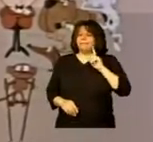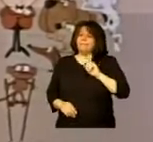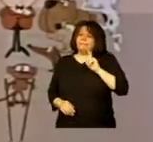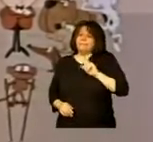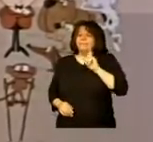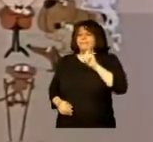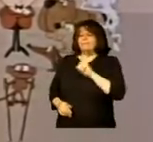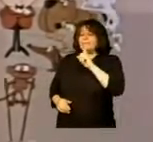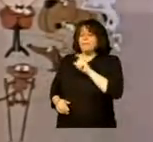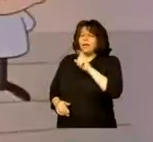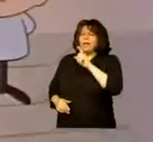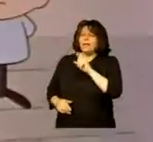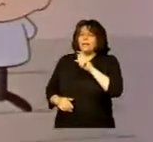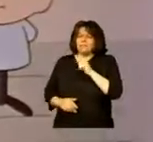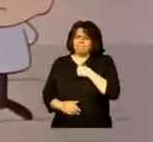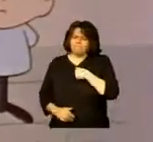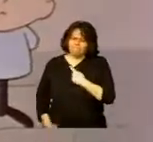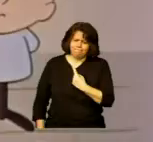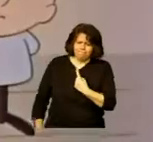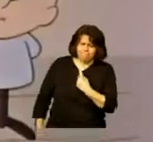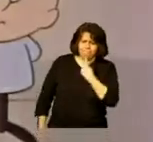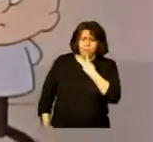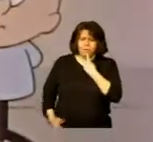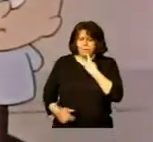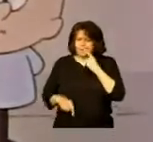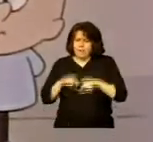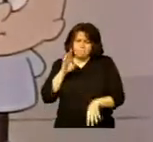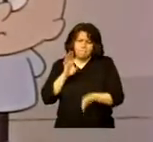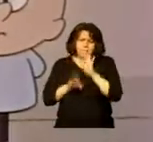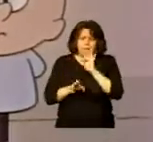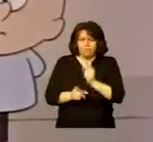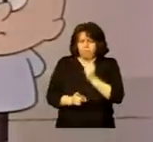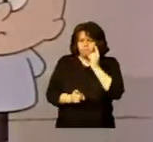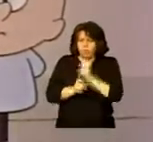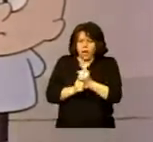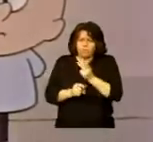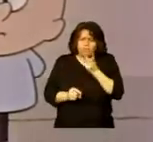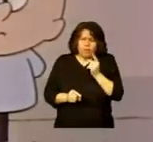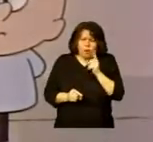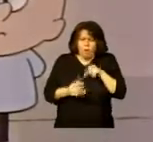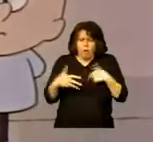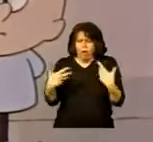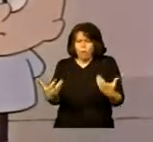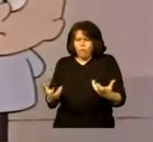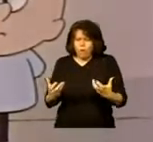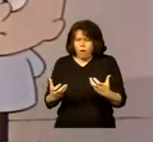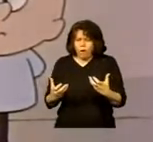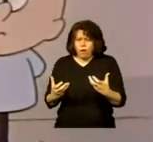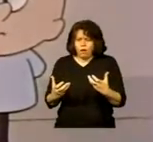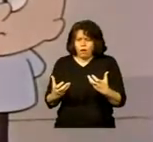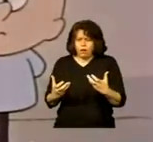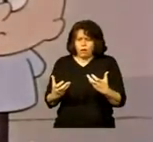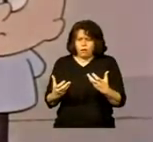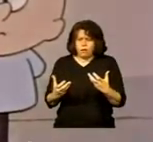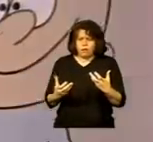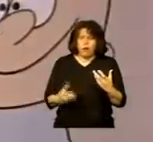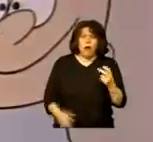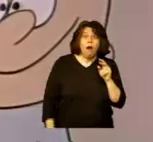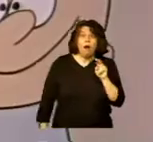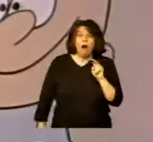and the pet shop man. He was just a bit disappointed that he couldn't find a dog that he really wanted.